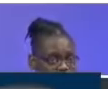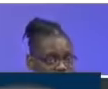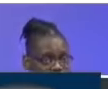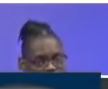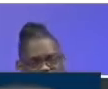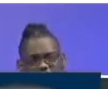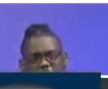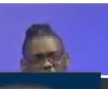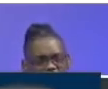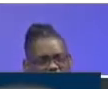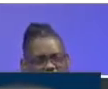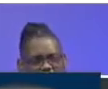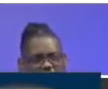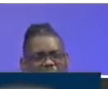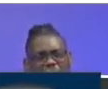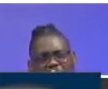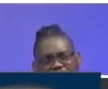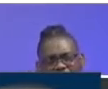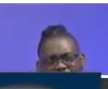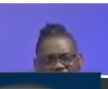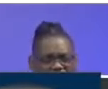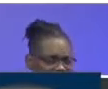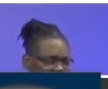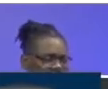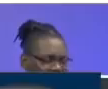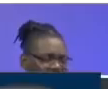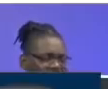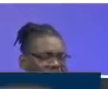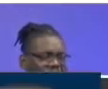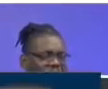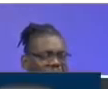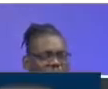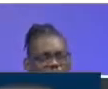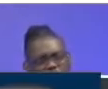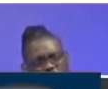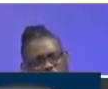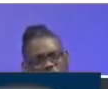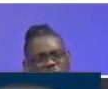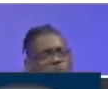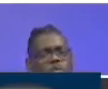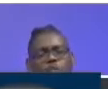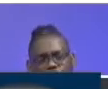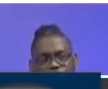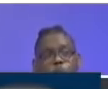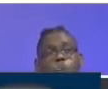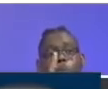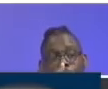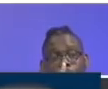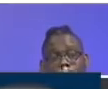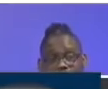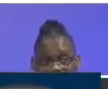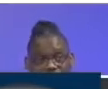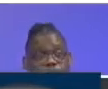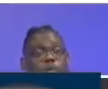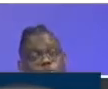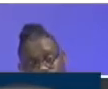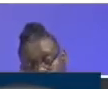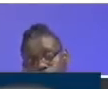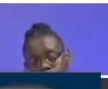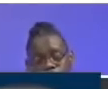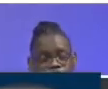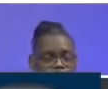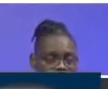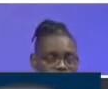175,000, we are not even touching 1,000 vaccines a day. for persons accessing either a first dose